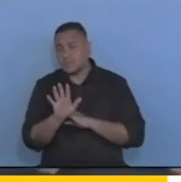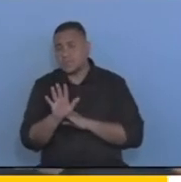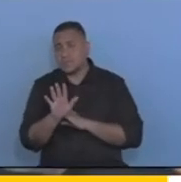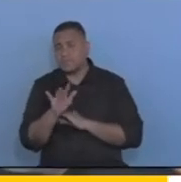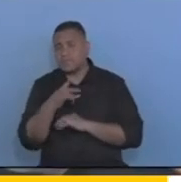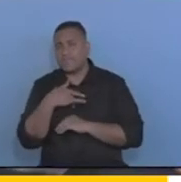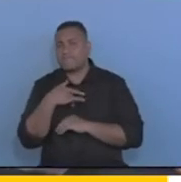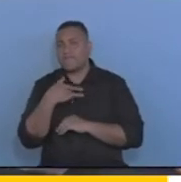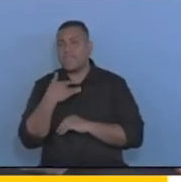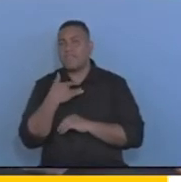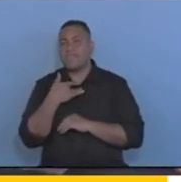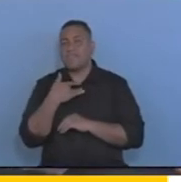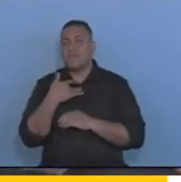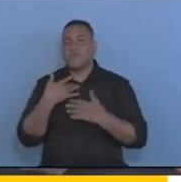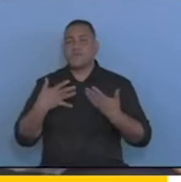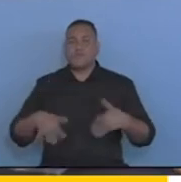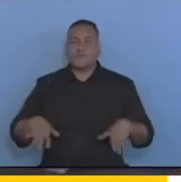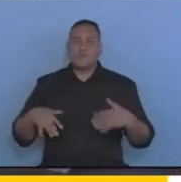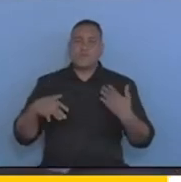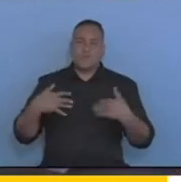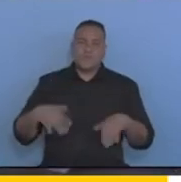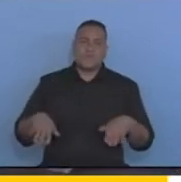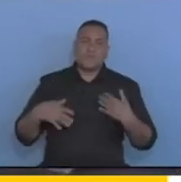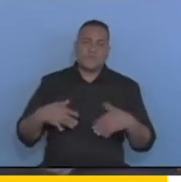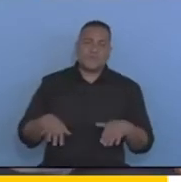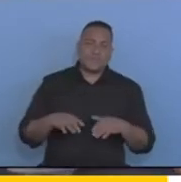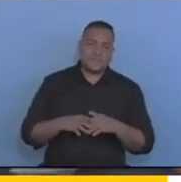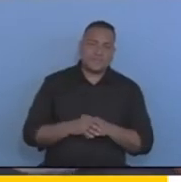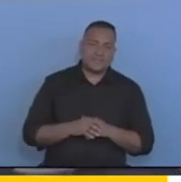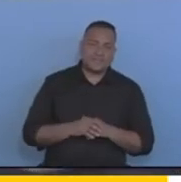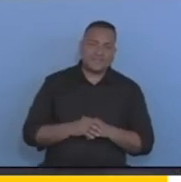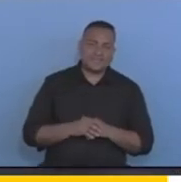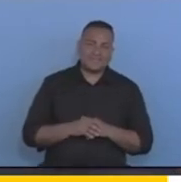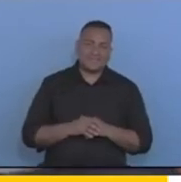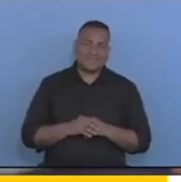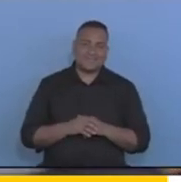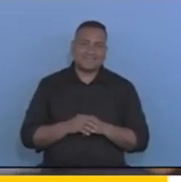priceless. Yeah. No, that is exciting. I love your passion.